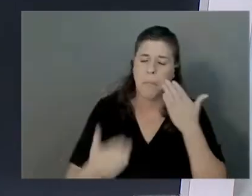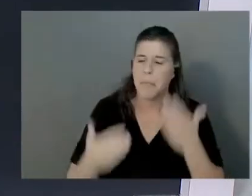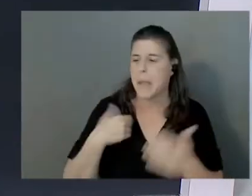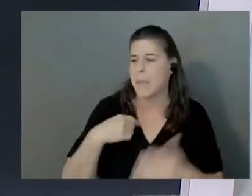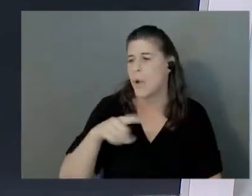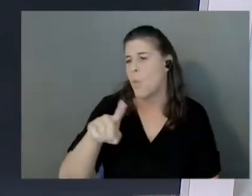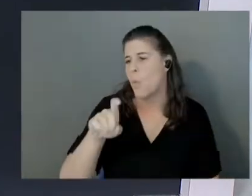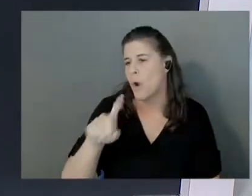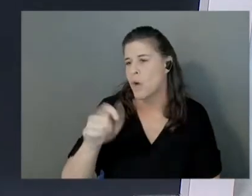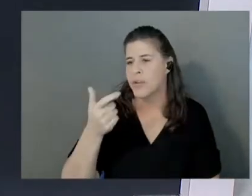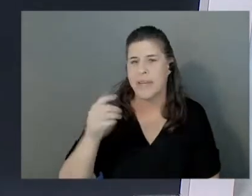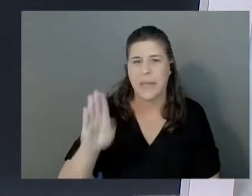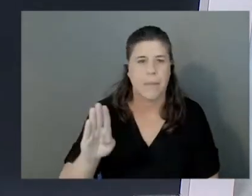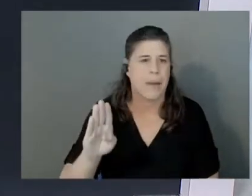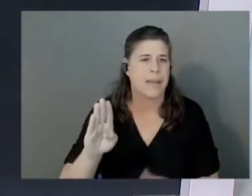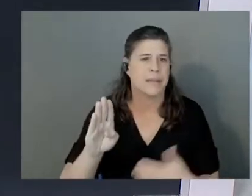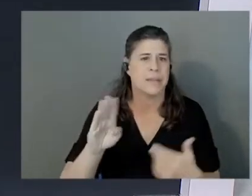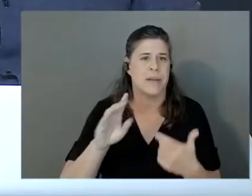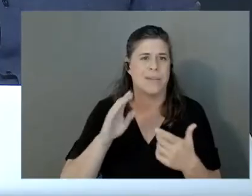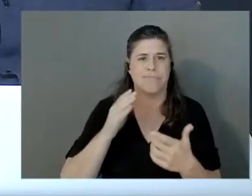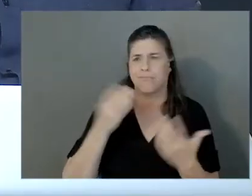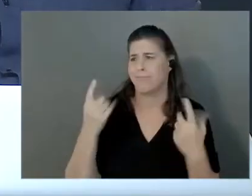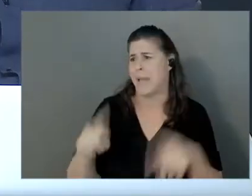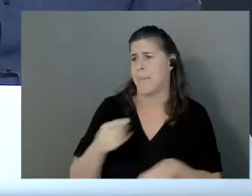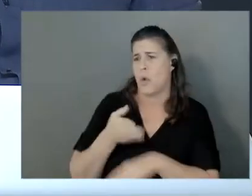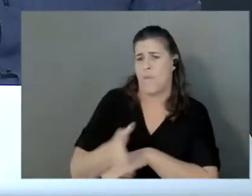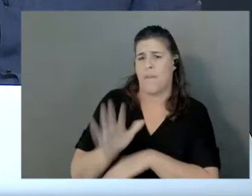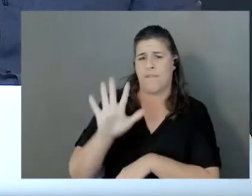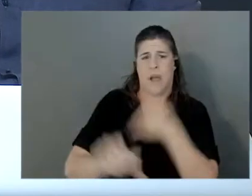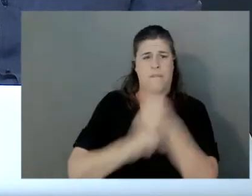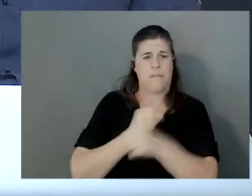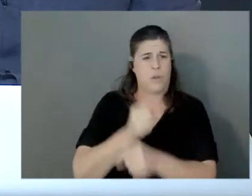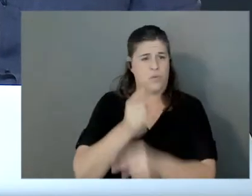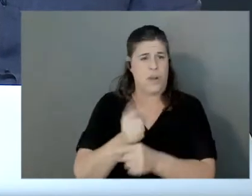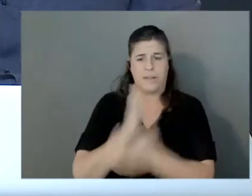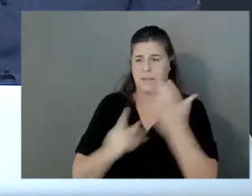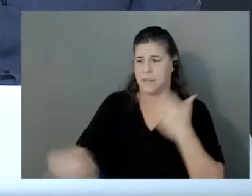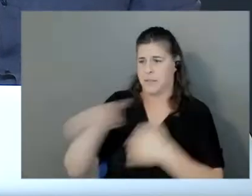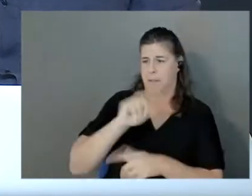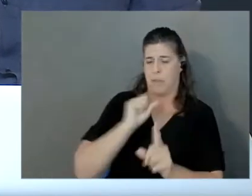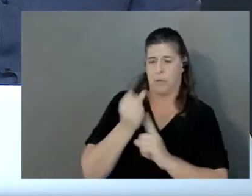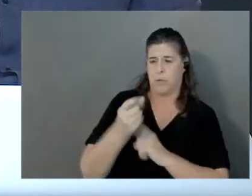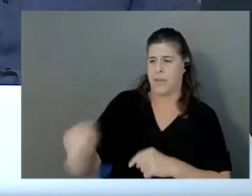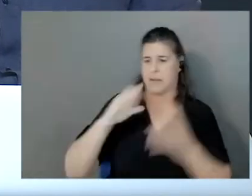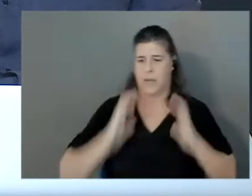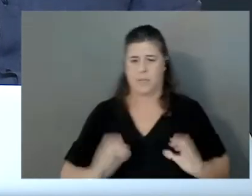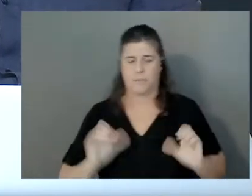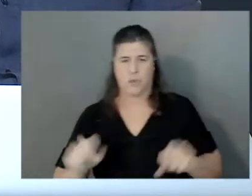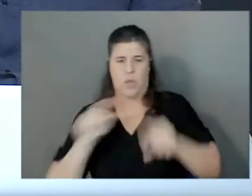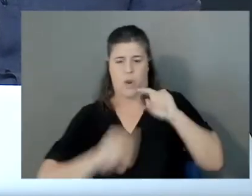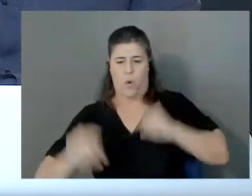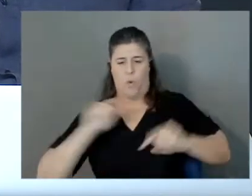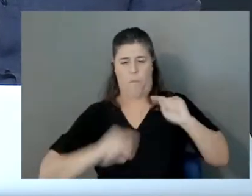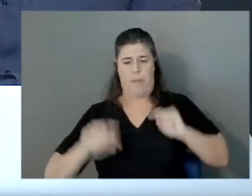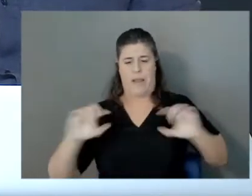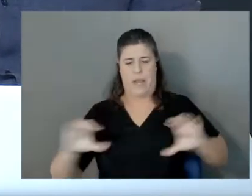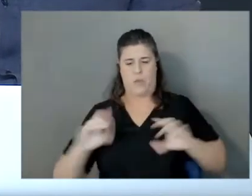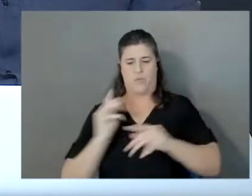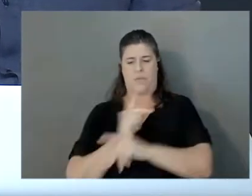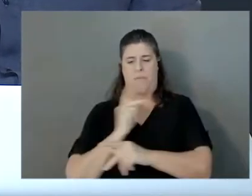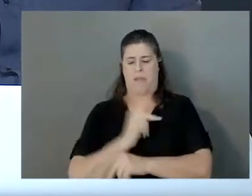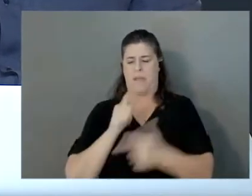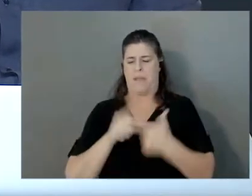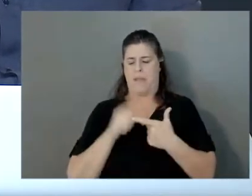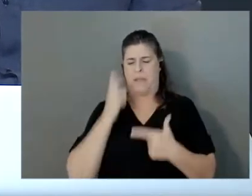gigabytes over 5 years or so, right? And some of those use cases, customers are going to be able to go back and do the math and figure out that actually